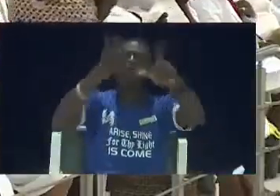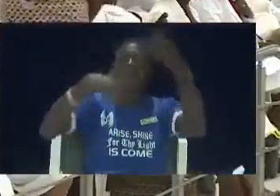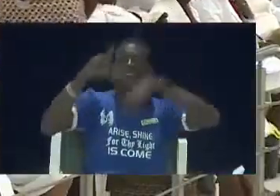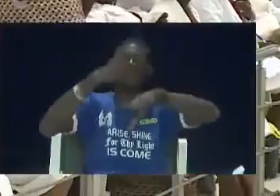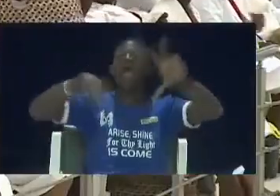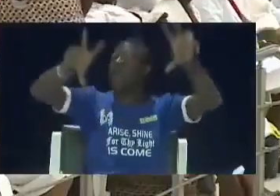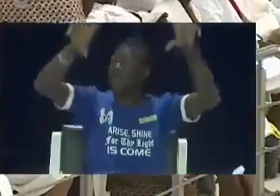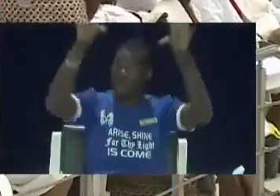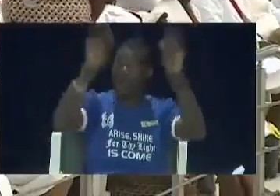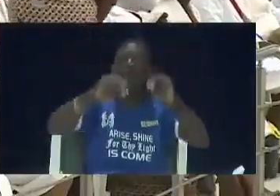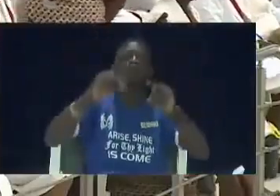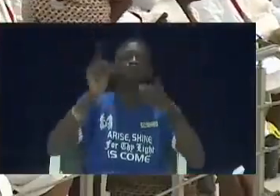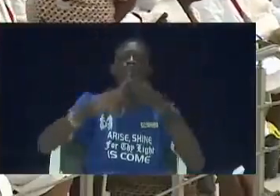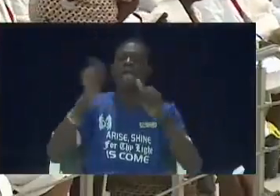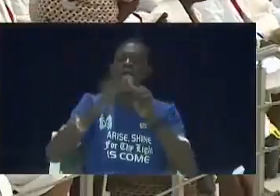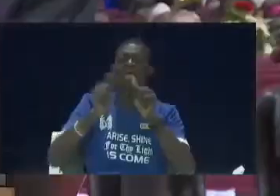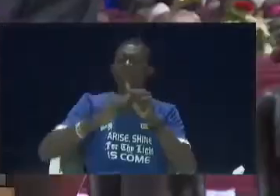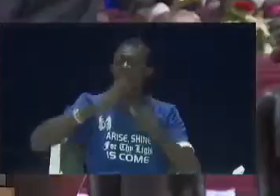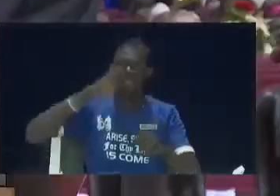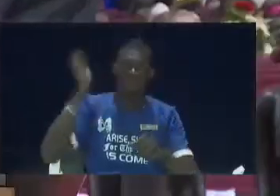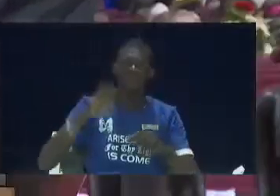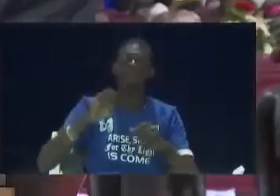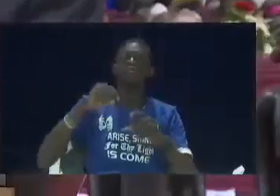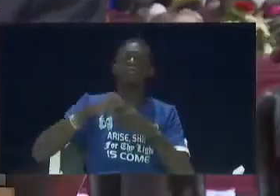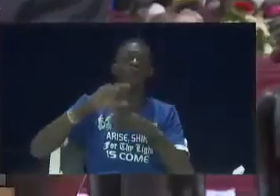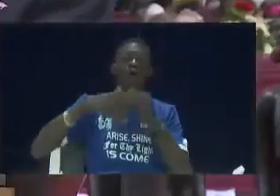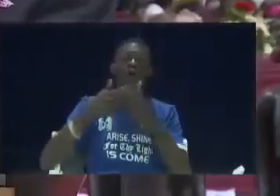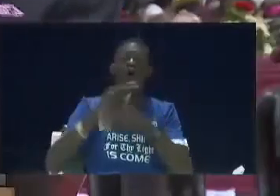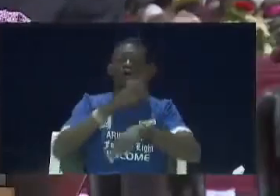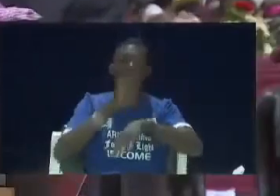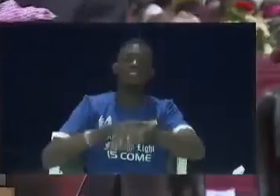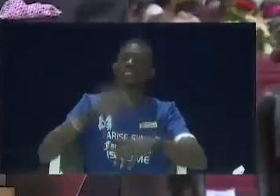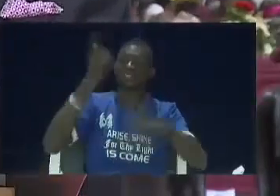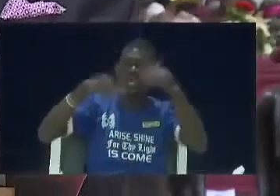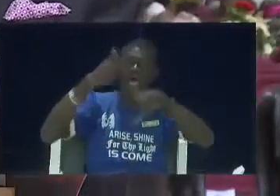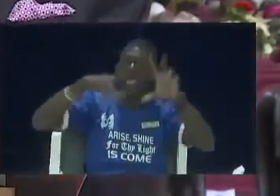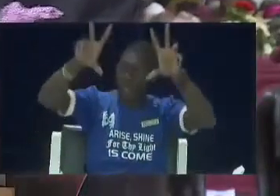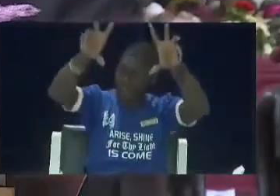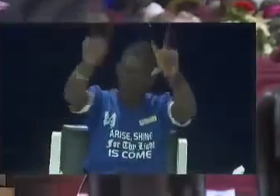to every evil in our nation. Somebody say no.